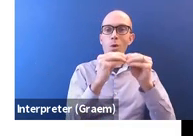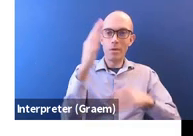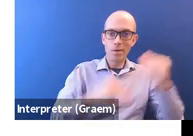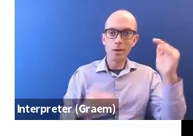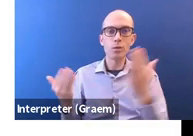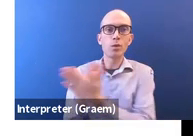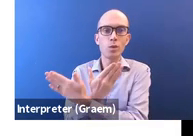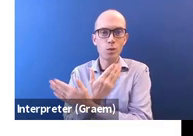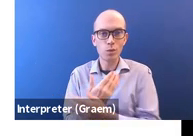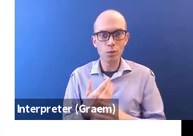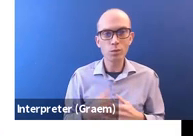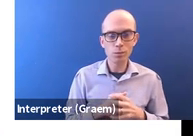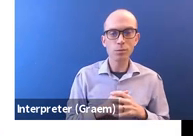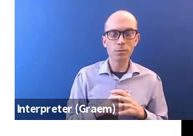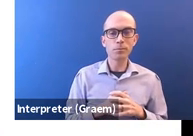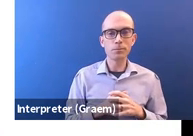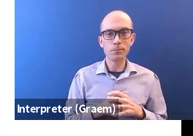used this semester too, guys.